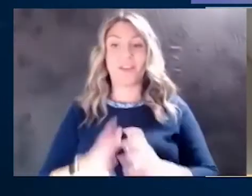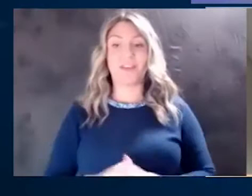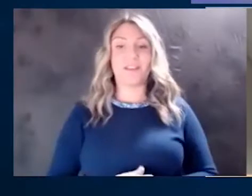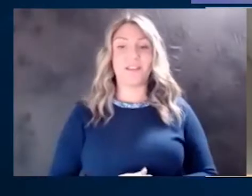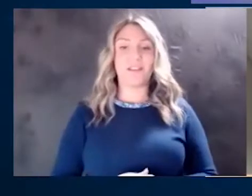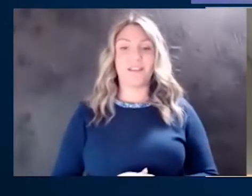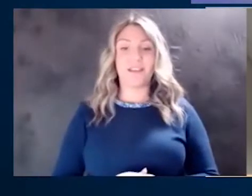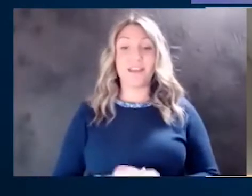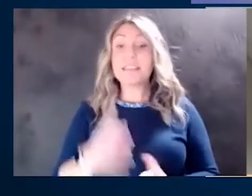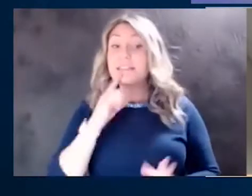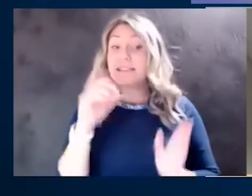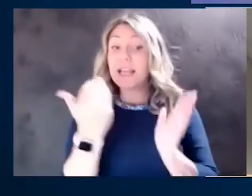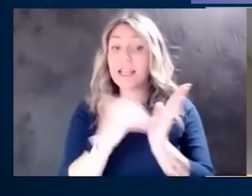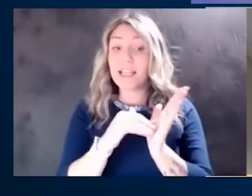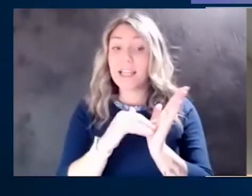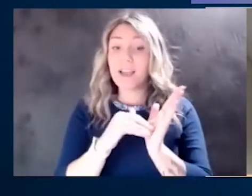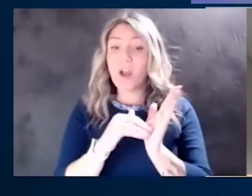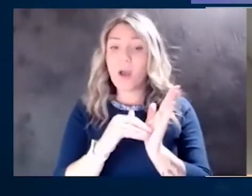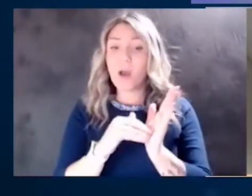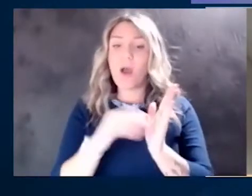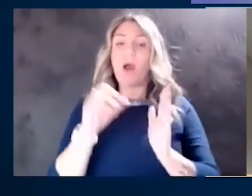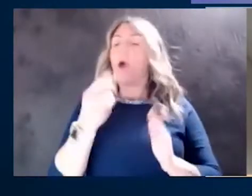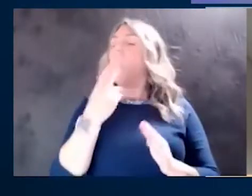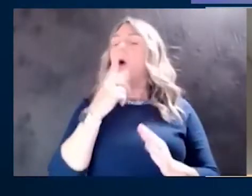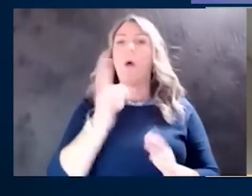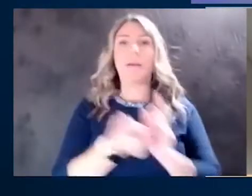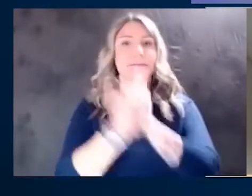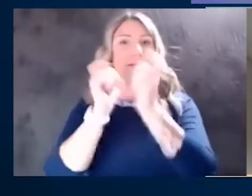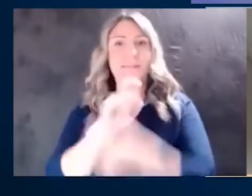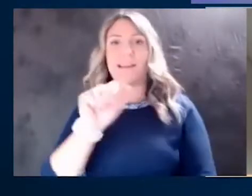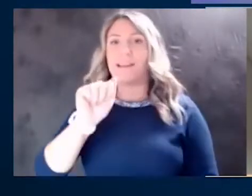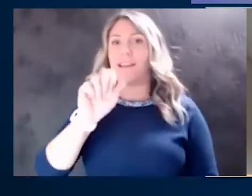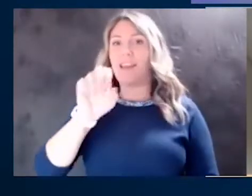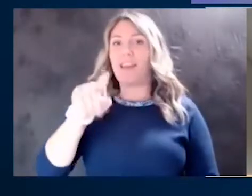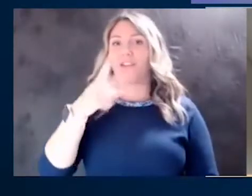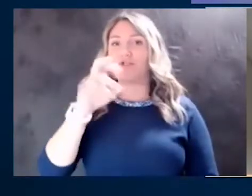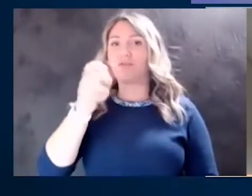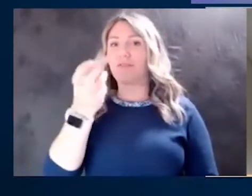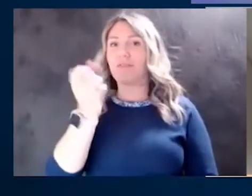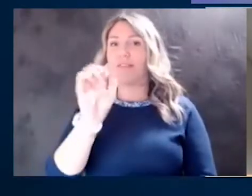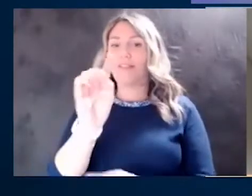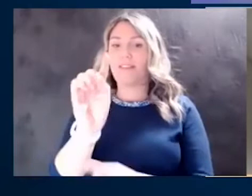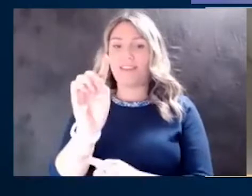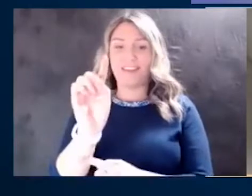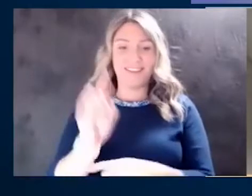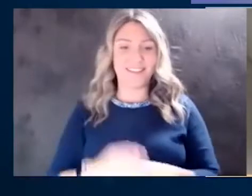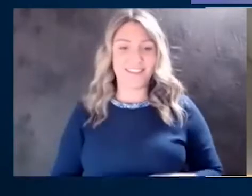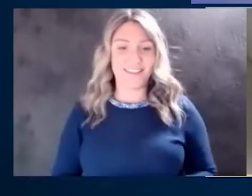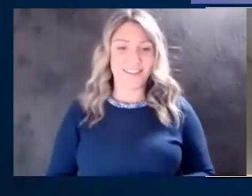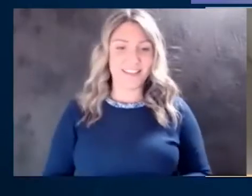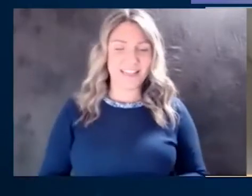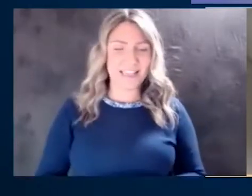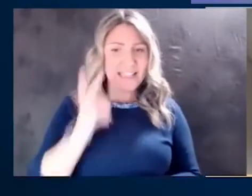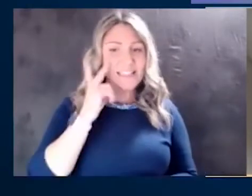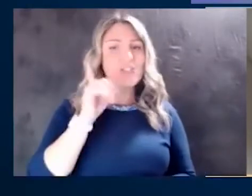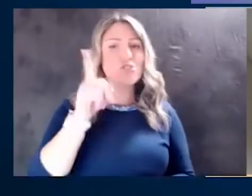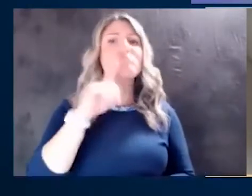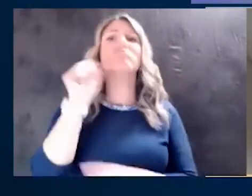Say that one more time. I switched to Ashlyn here. Okay. Ashlyn, did I see you shake your head? Yes.